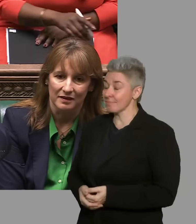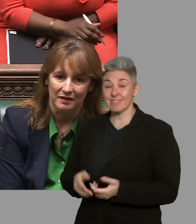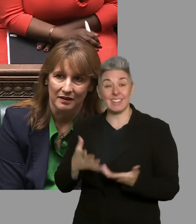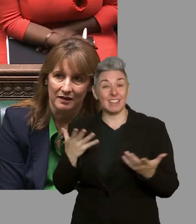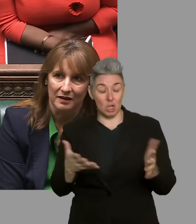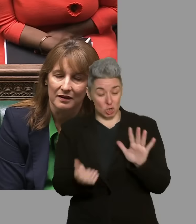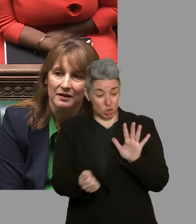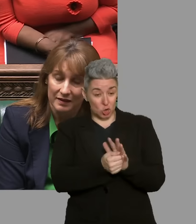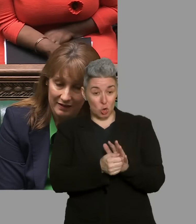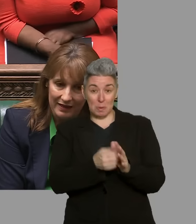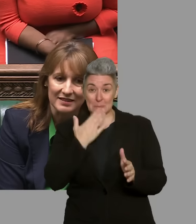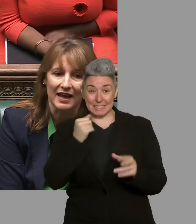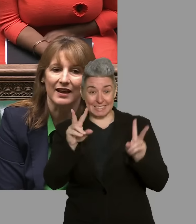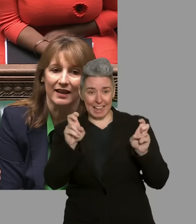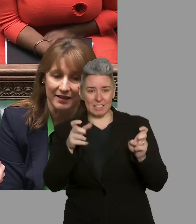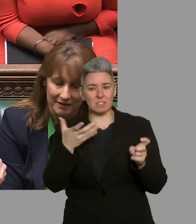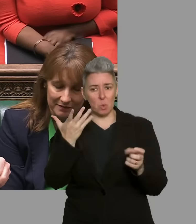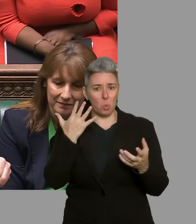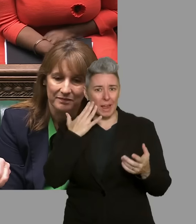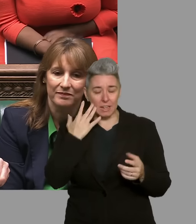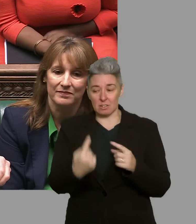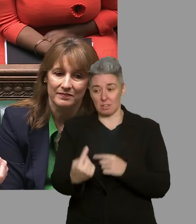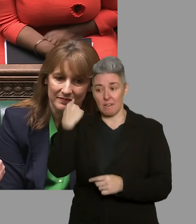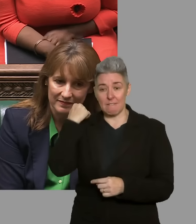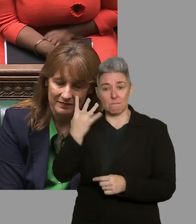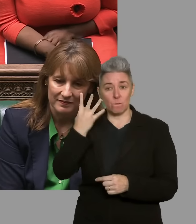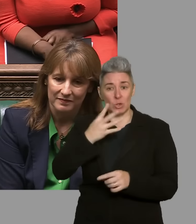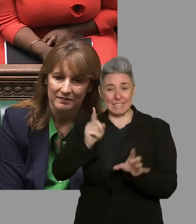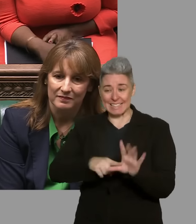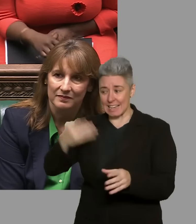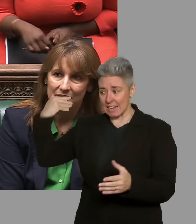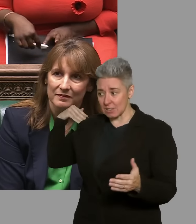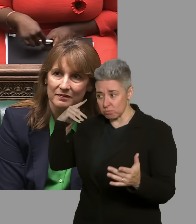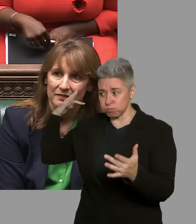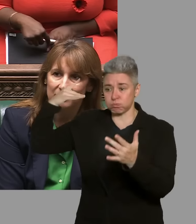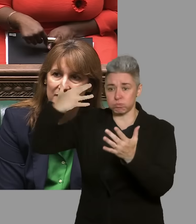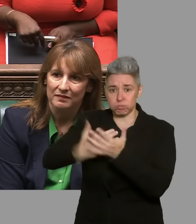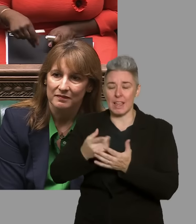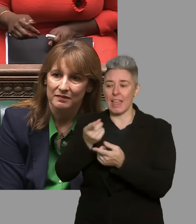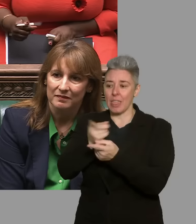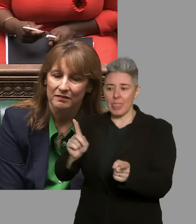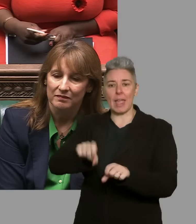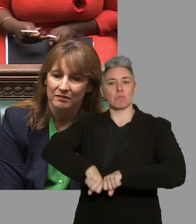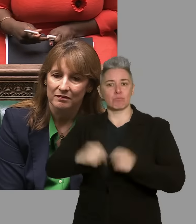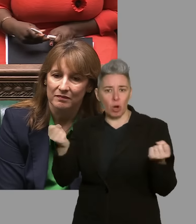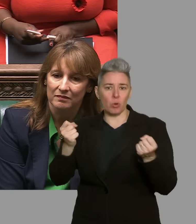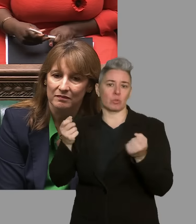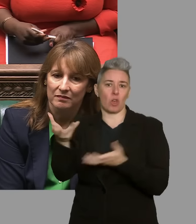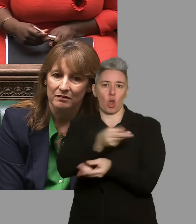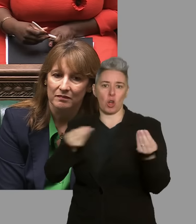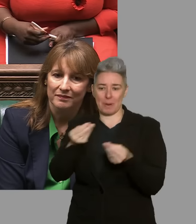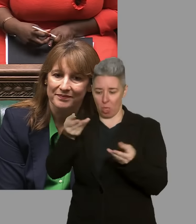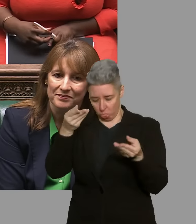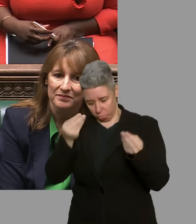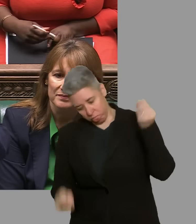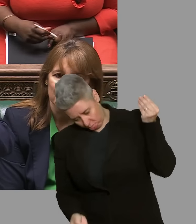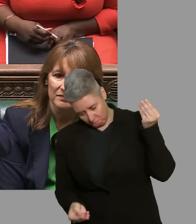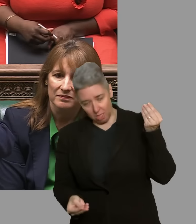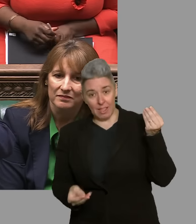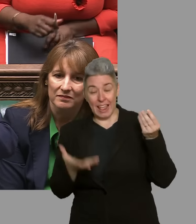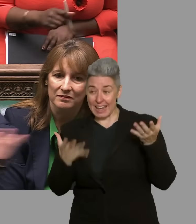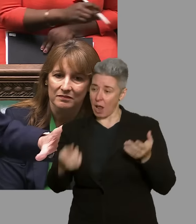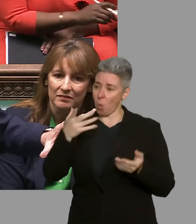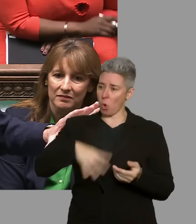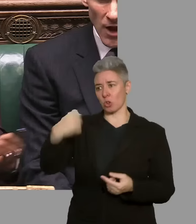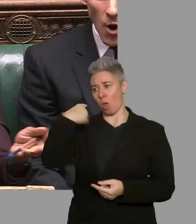the economy, and now they think that they can lecture us. And now they've got this unserious idea that they can find £47 billion of cuts without